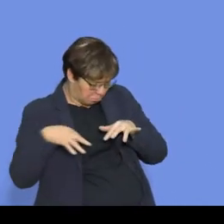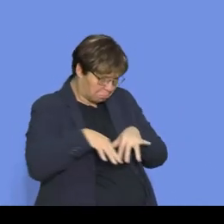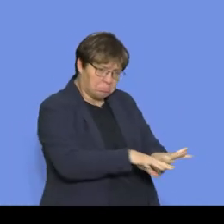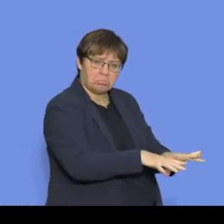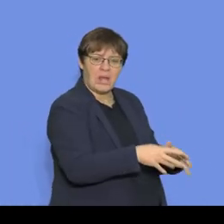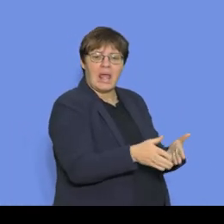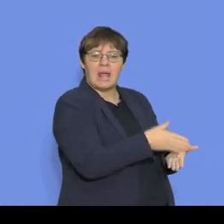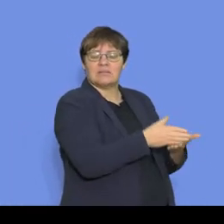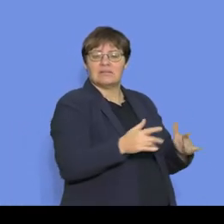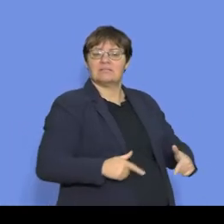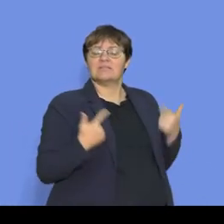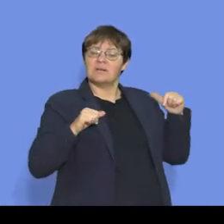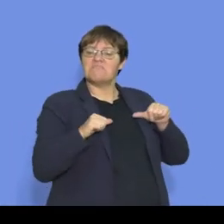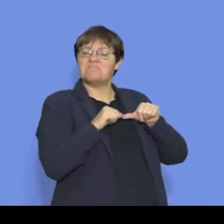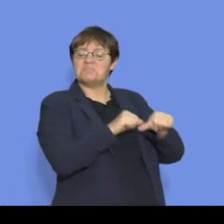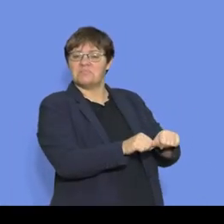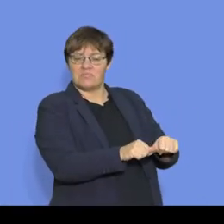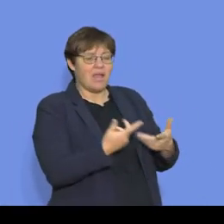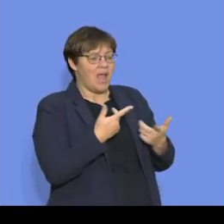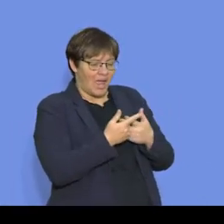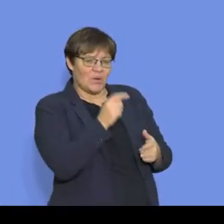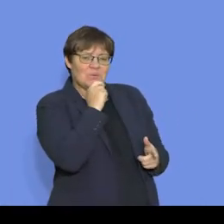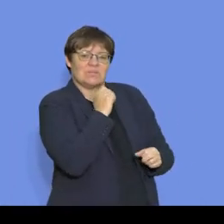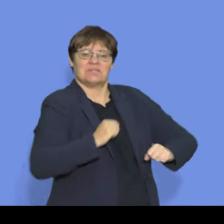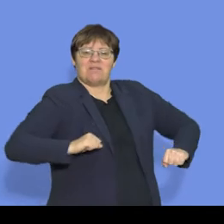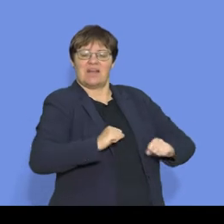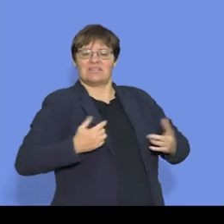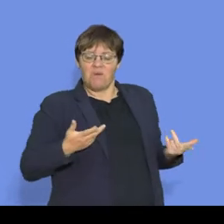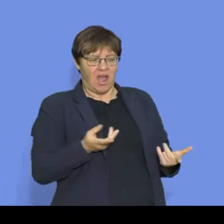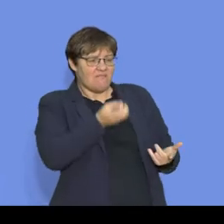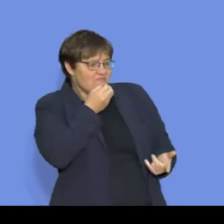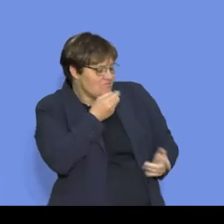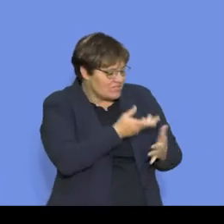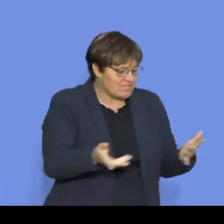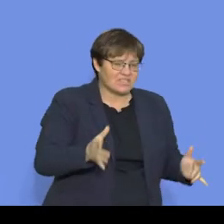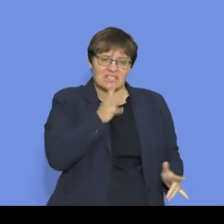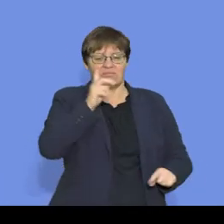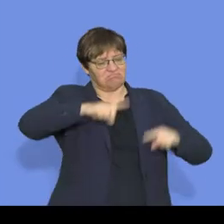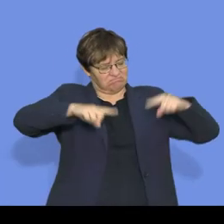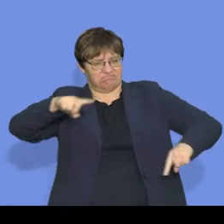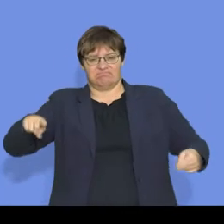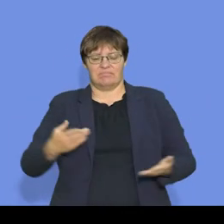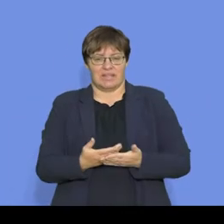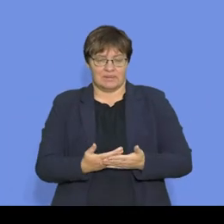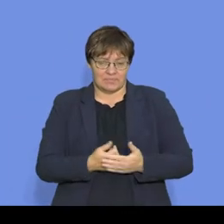so those that have survived the mass extinction can actually thrive and